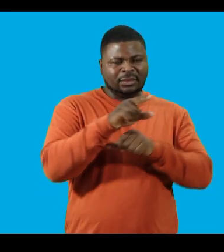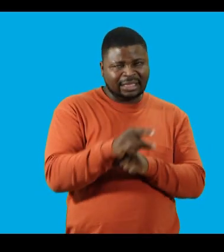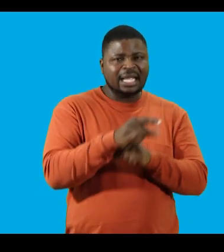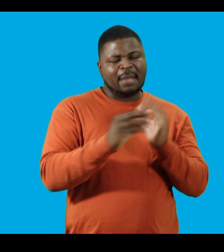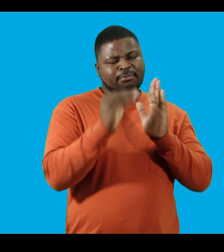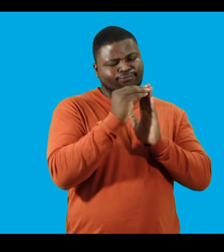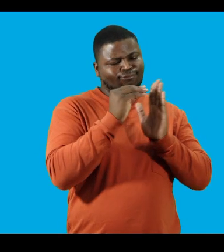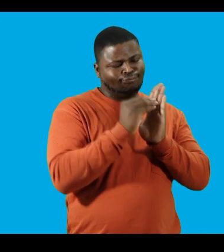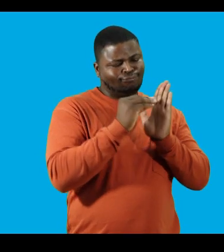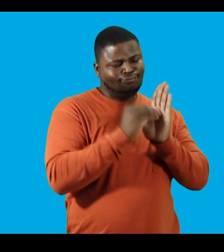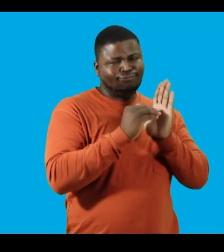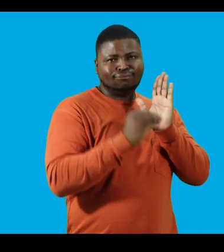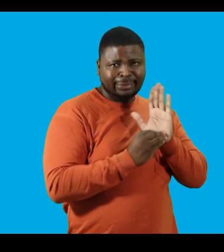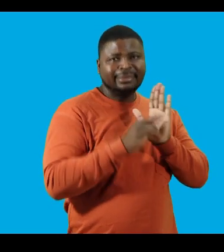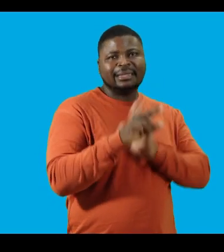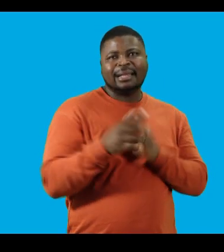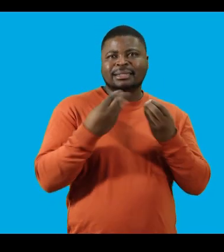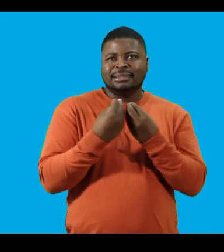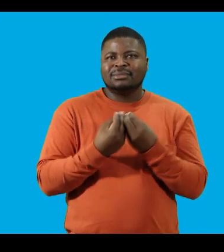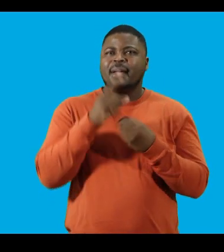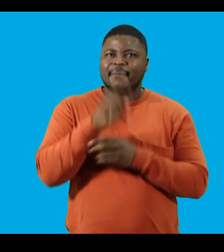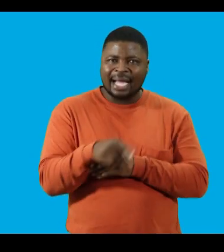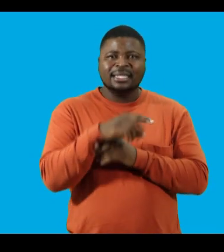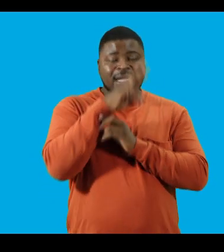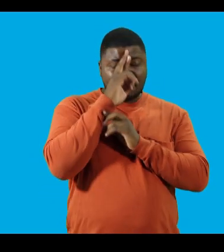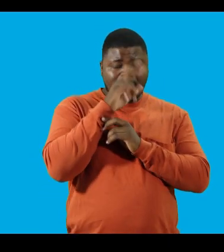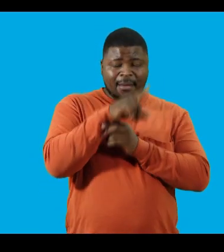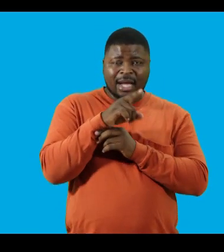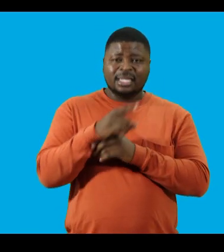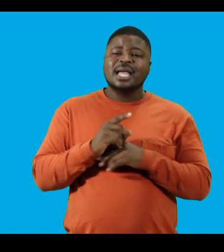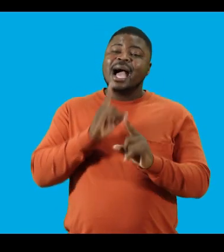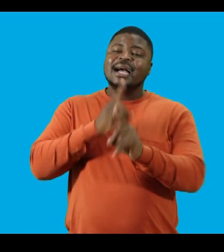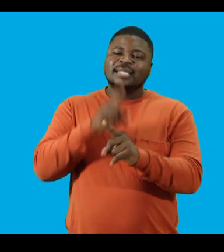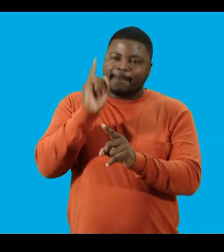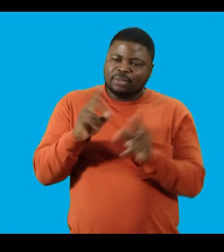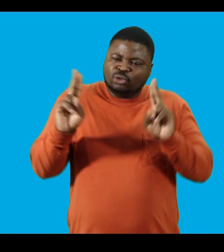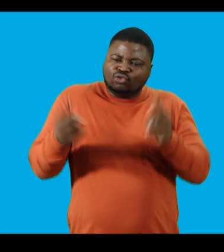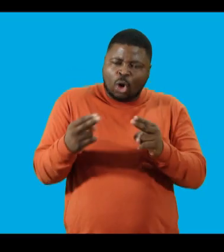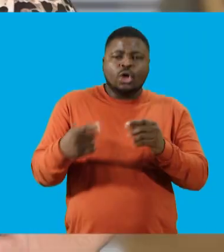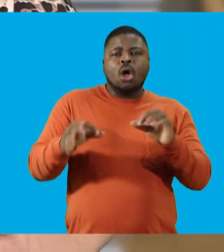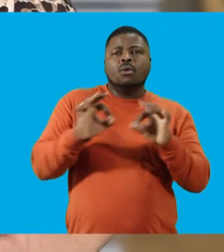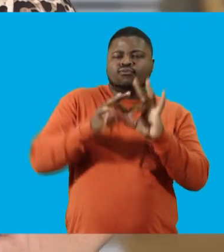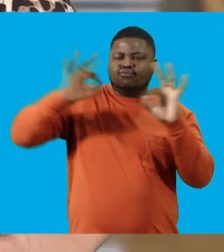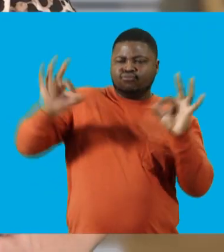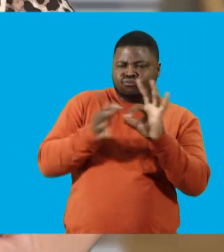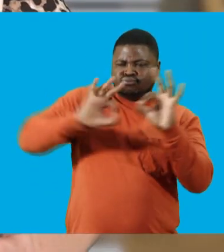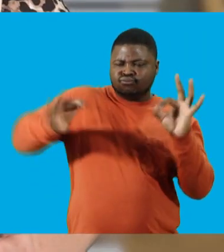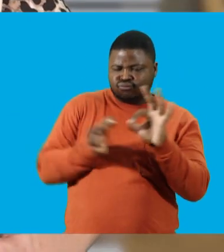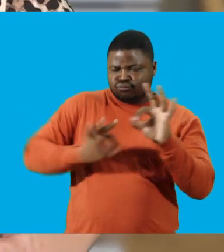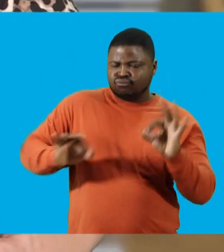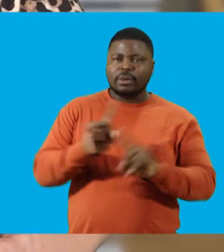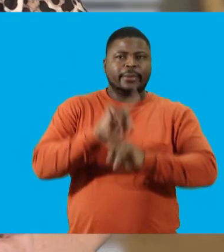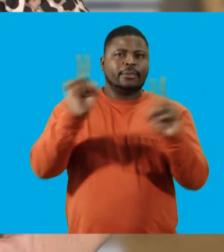when they ask you to list, it's a list of all items. Keep this answer short. Don't write paragraphs, rather